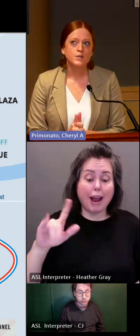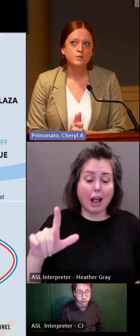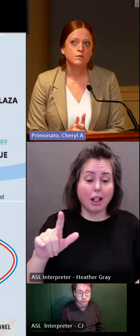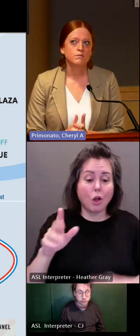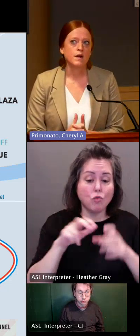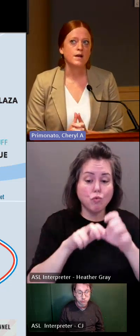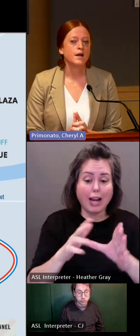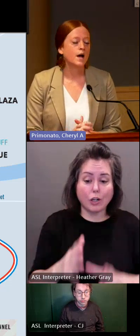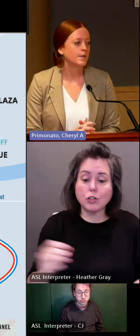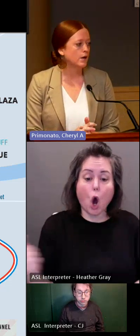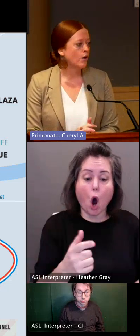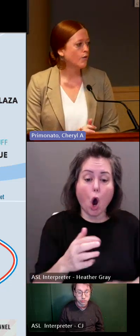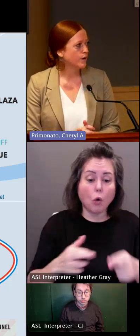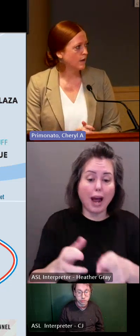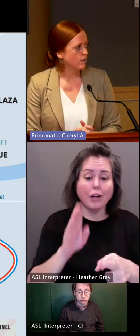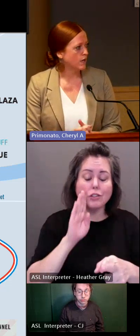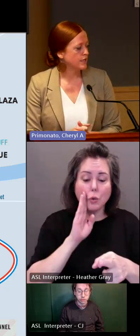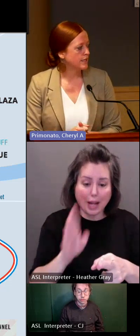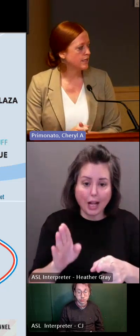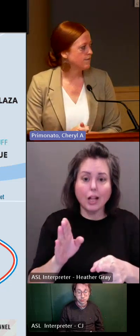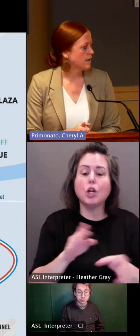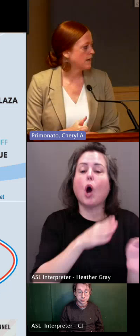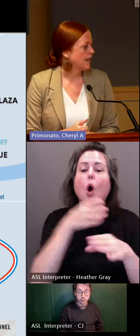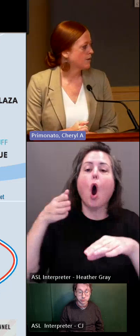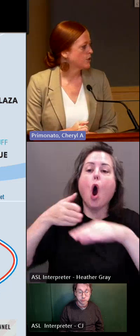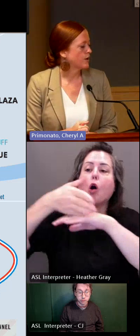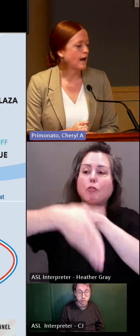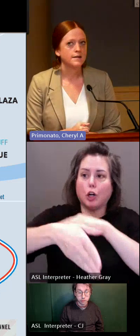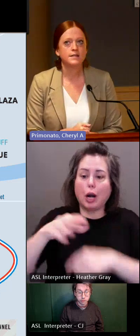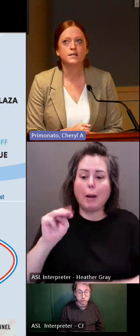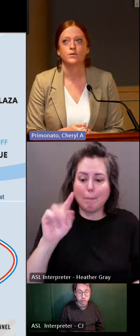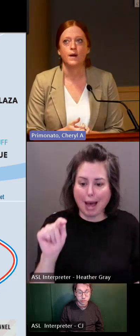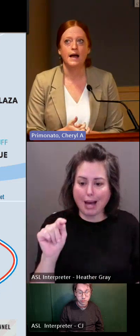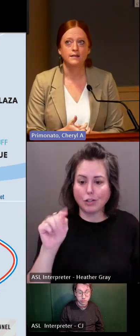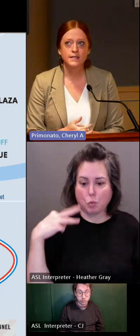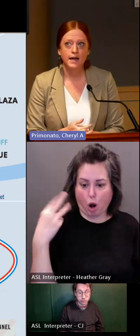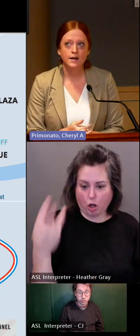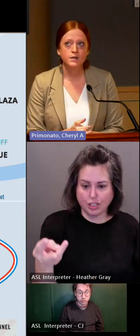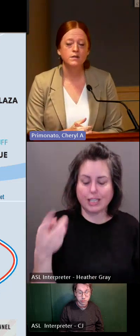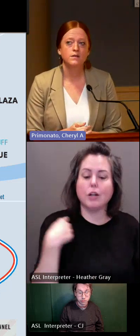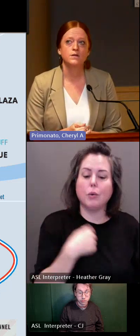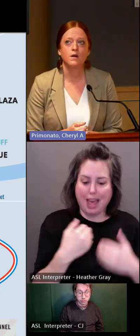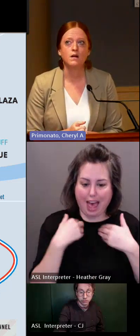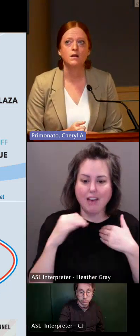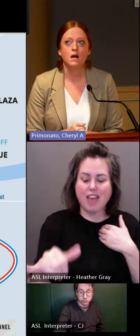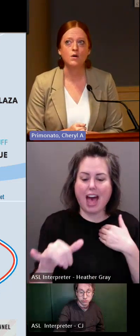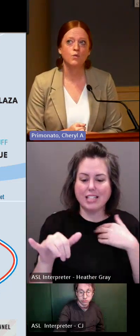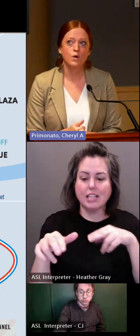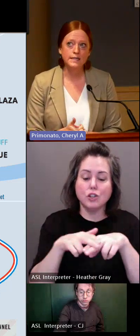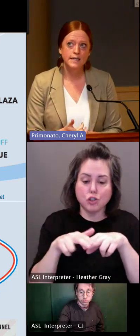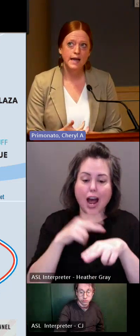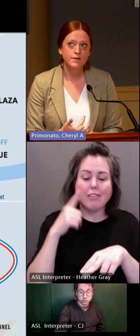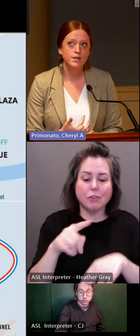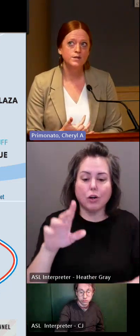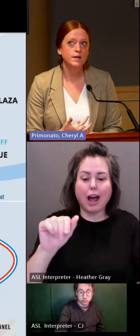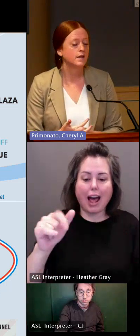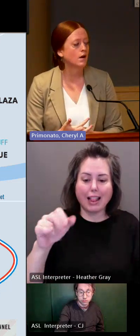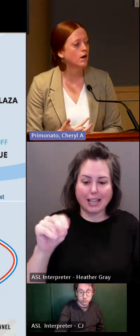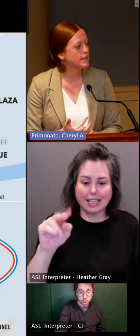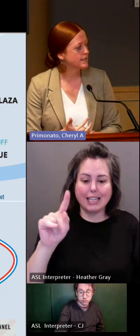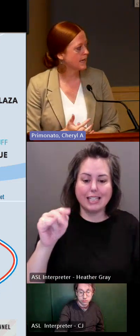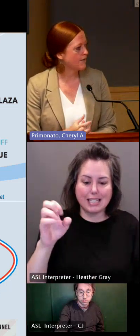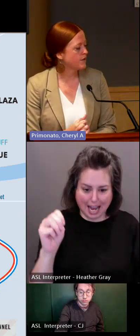rail routes will run up and over Mount Washington via our tracks through Allentown. Those run along Warrington